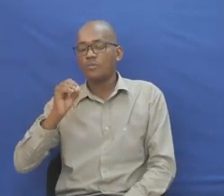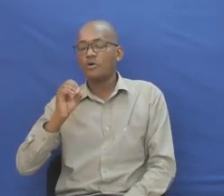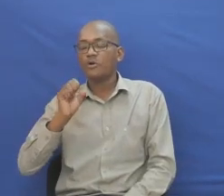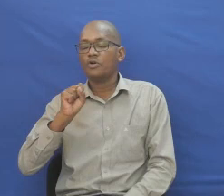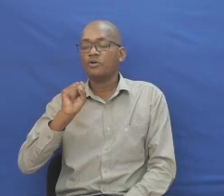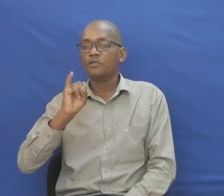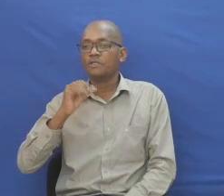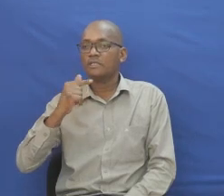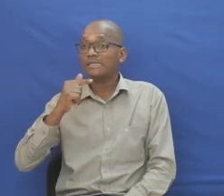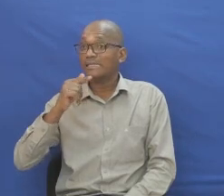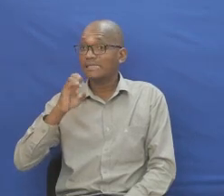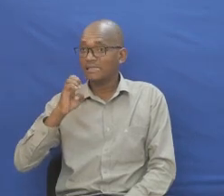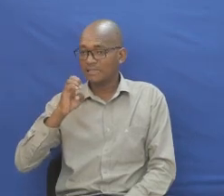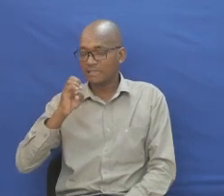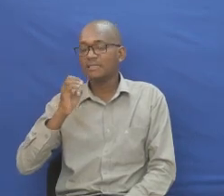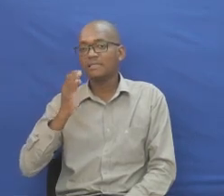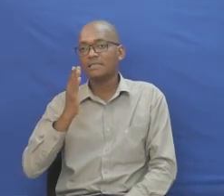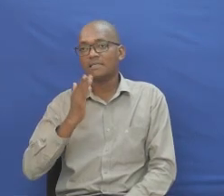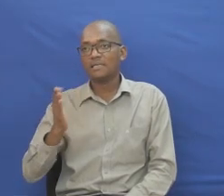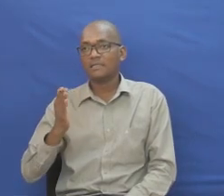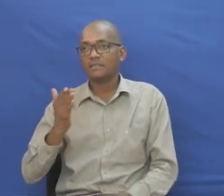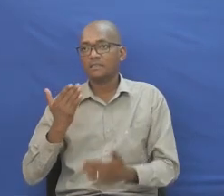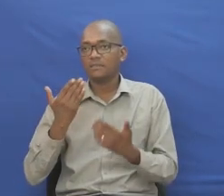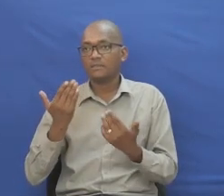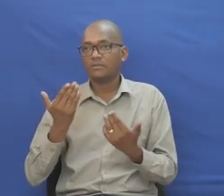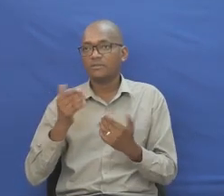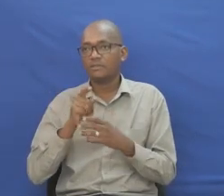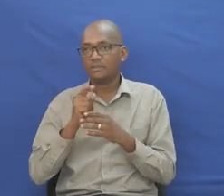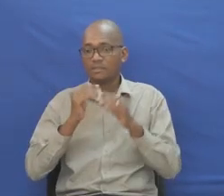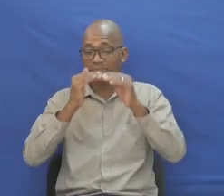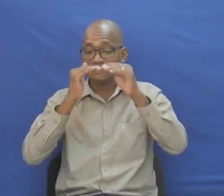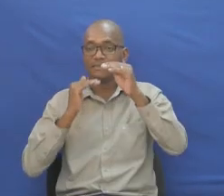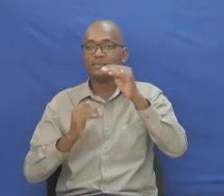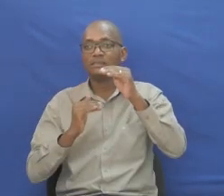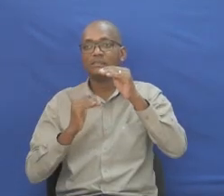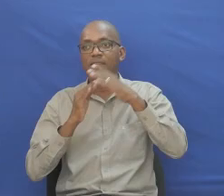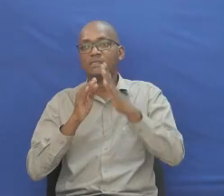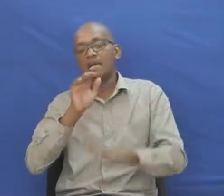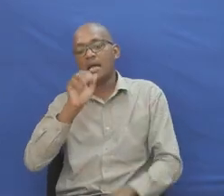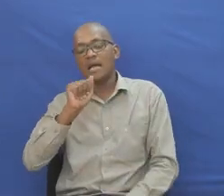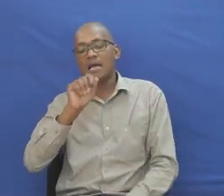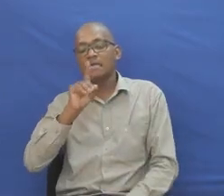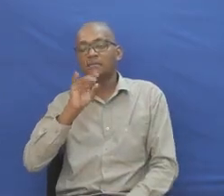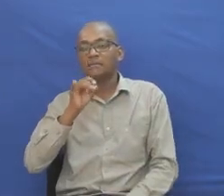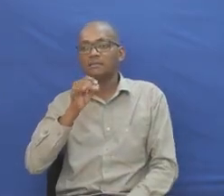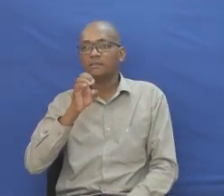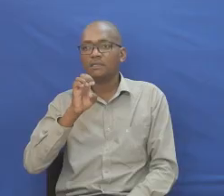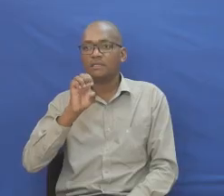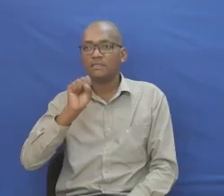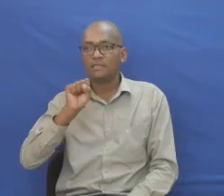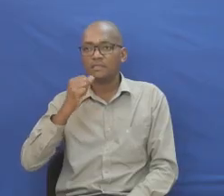And the remaining, the third side, it is known as adjacent side. So by knowing this